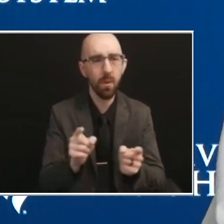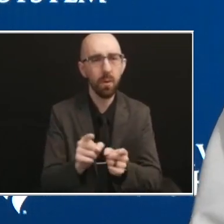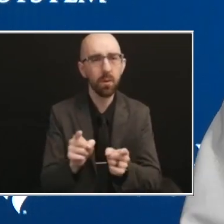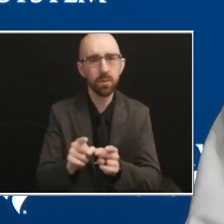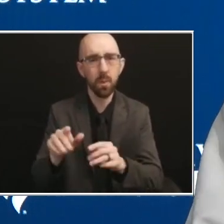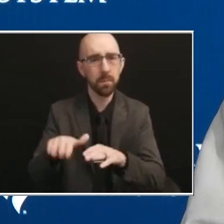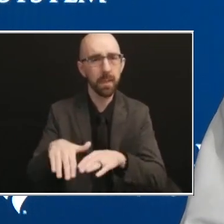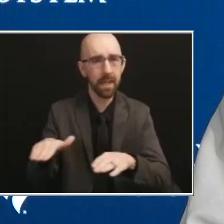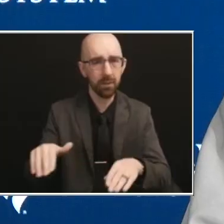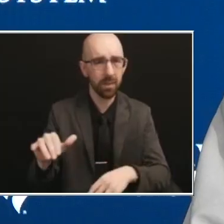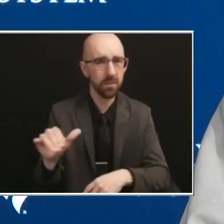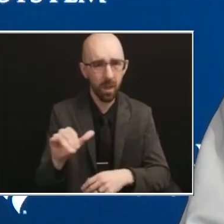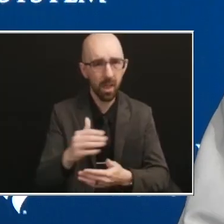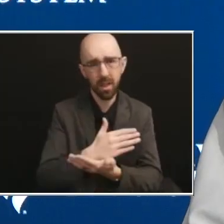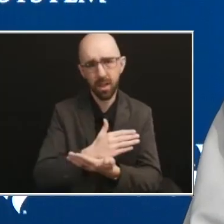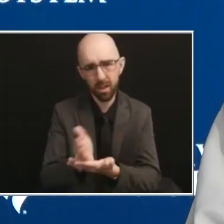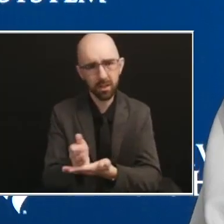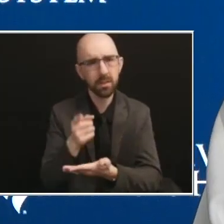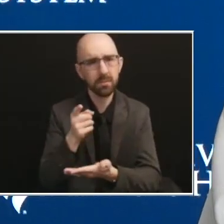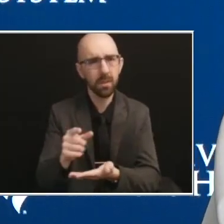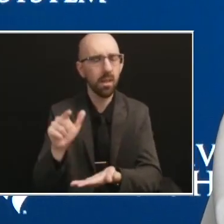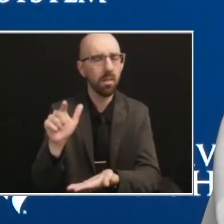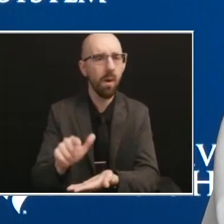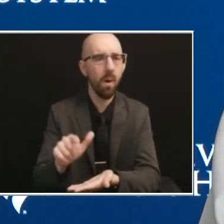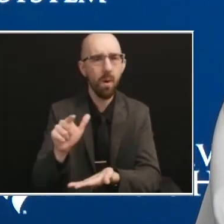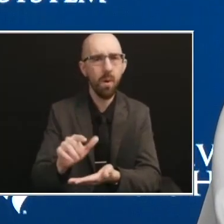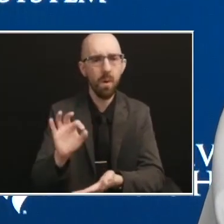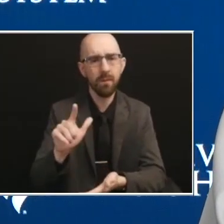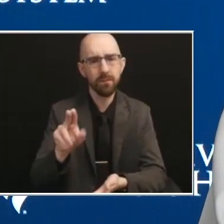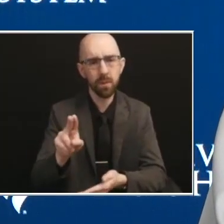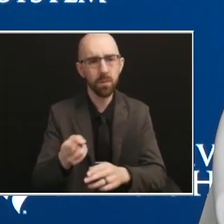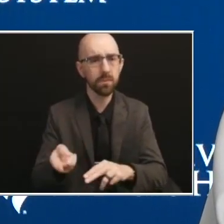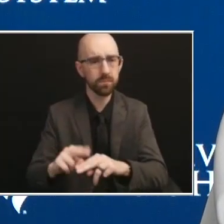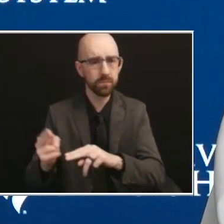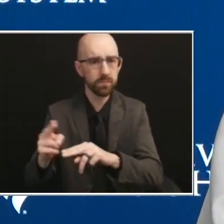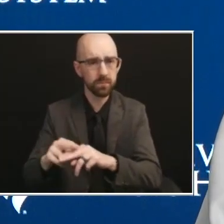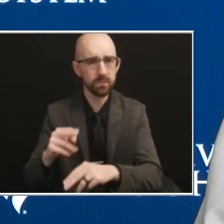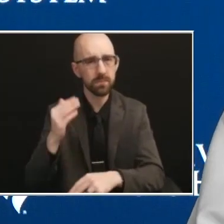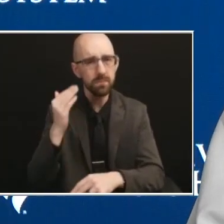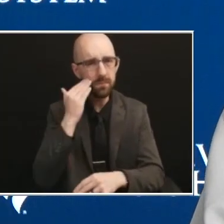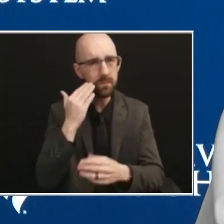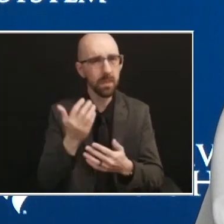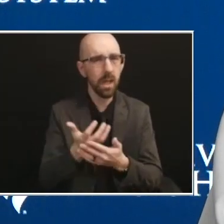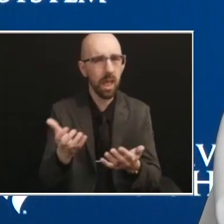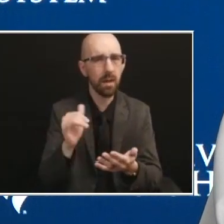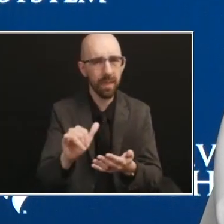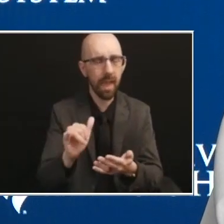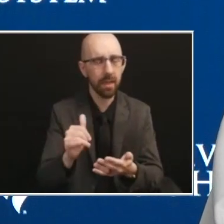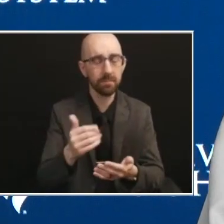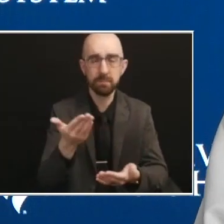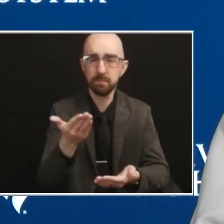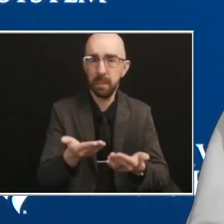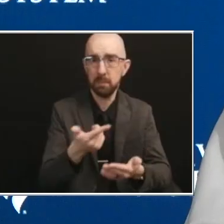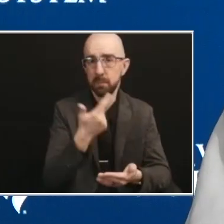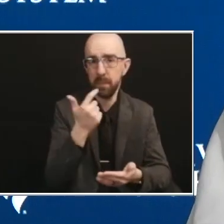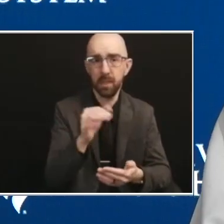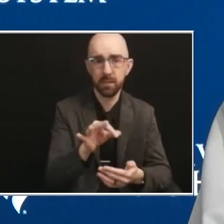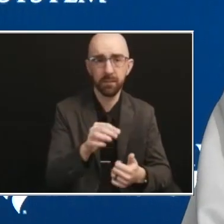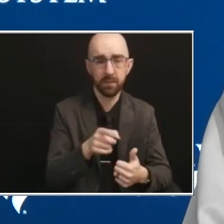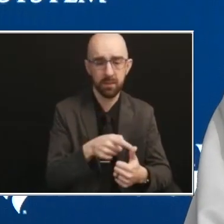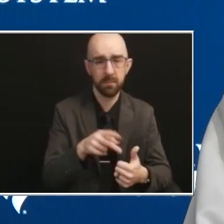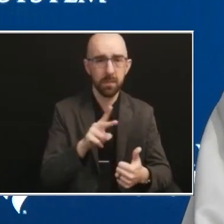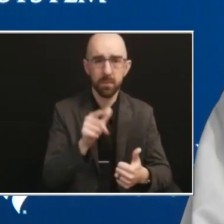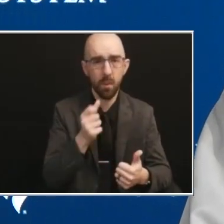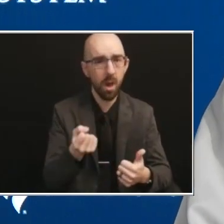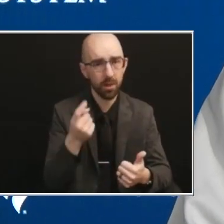well. Across the board, there has been low influenza uptake, and I think a lot of that is because, number one, people just don't understand that they need to get it.